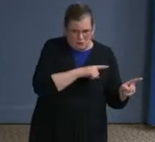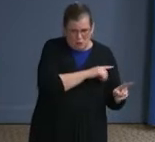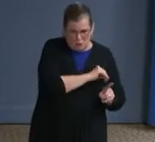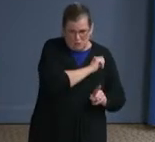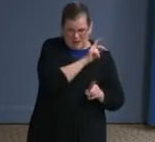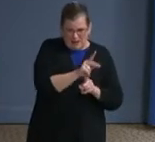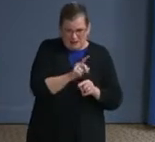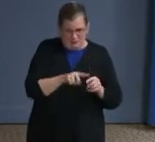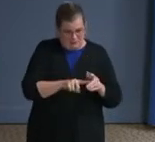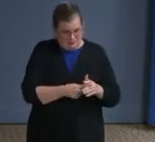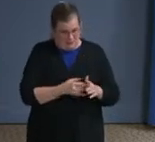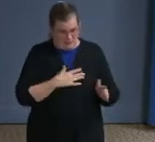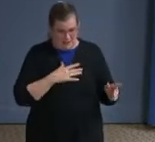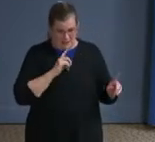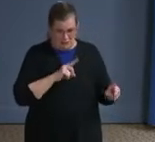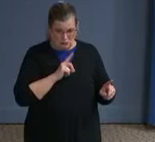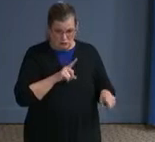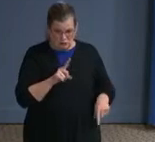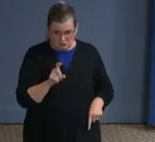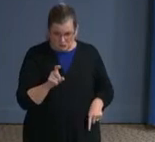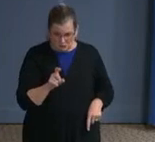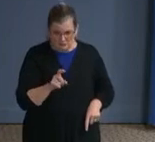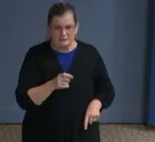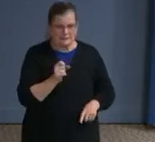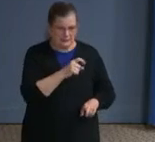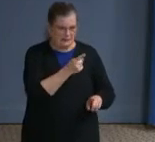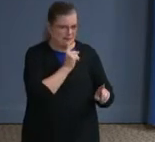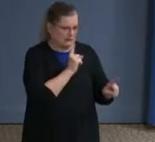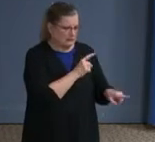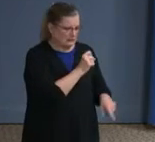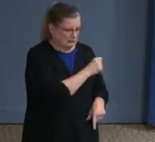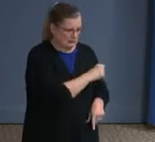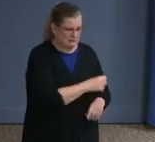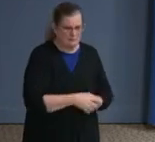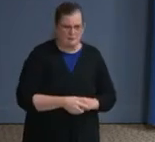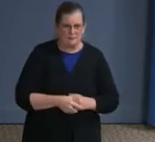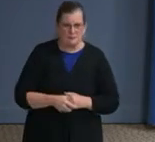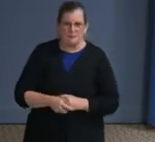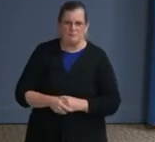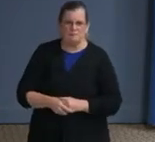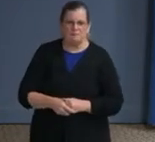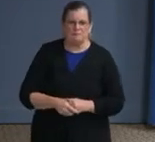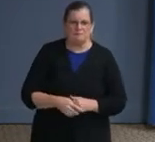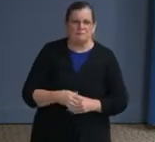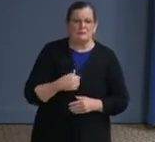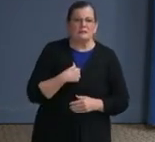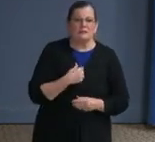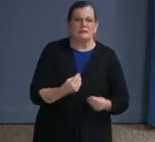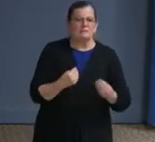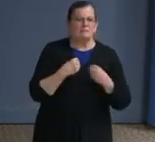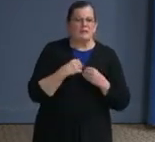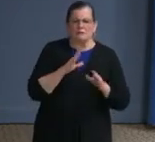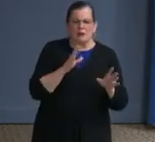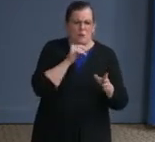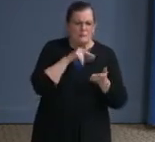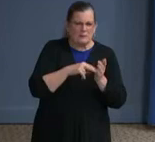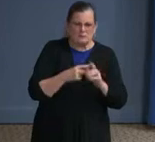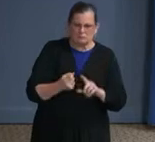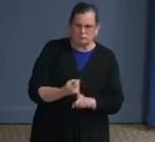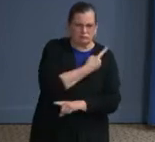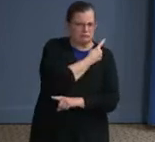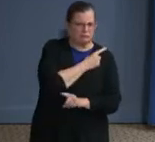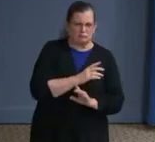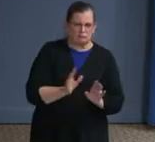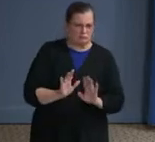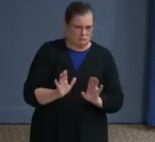answer? Yeah. Well, I was giving you my off-the-cuff reaction. You know, I think that if it was